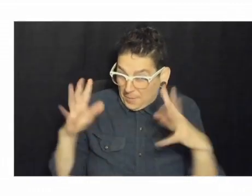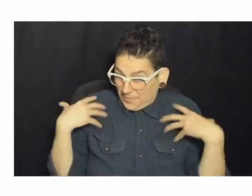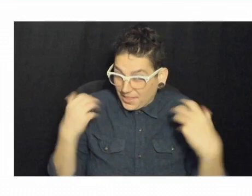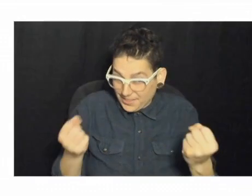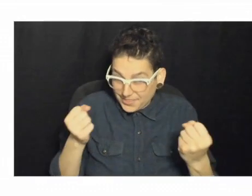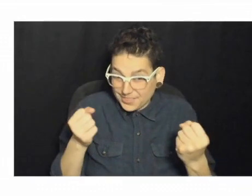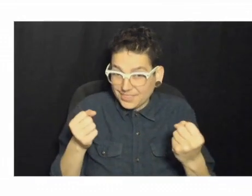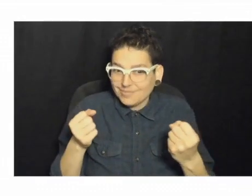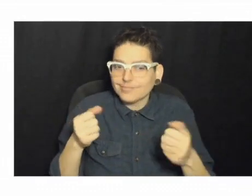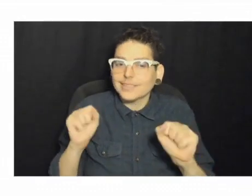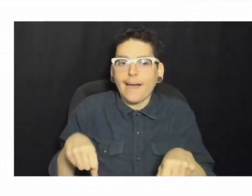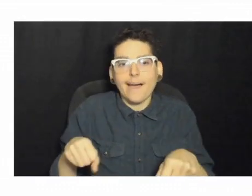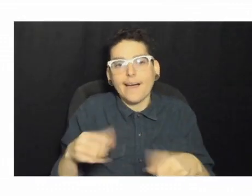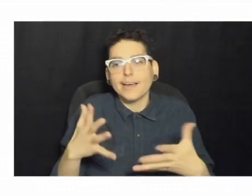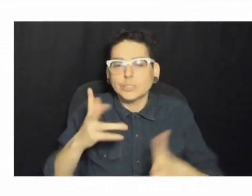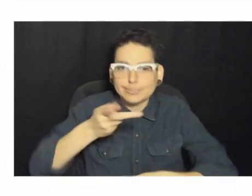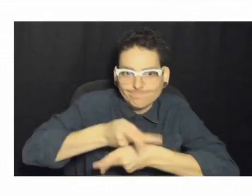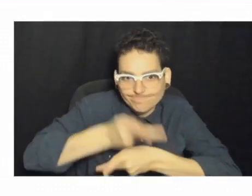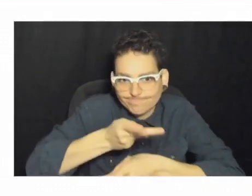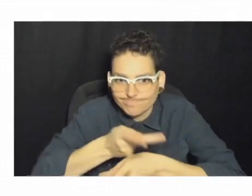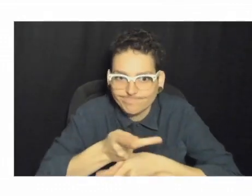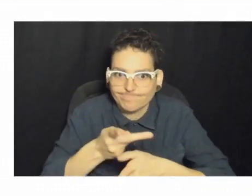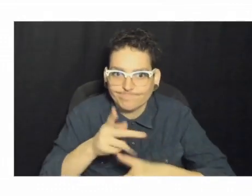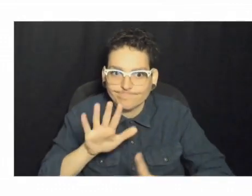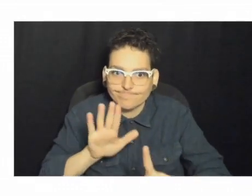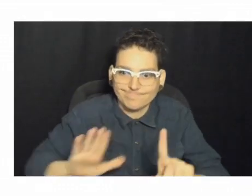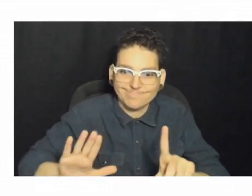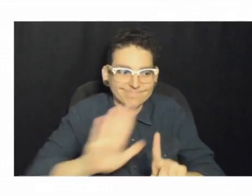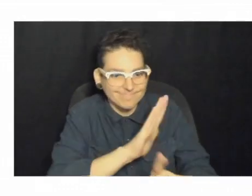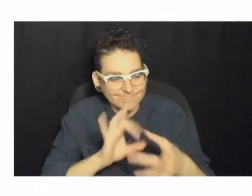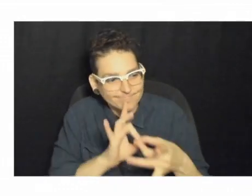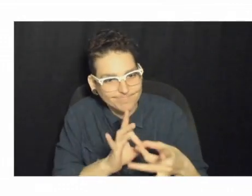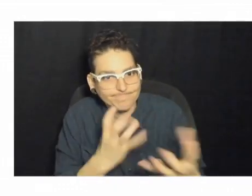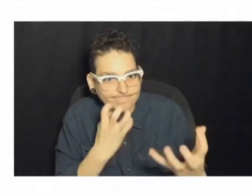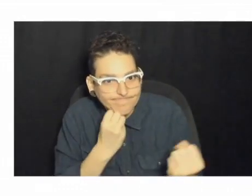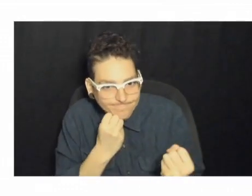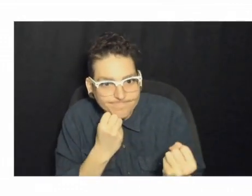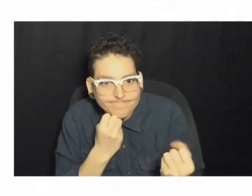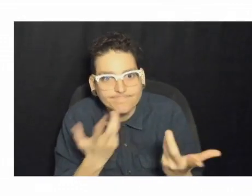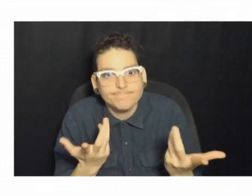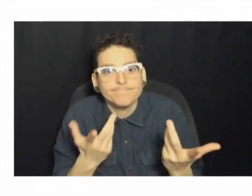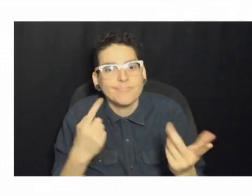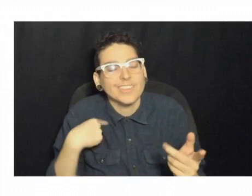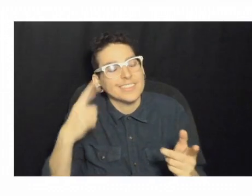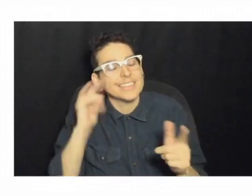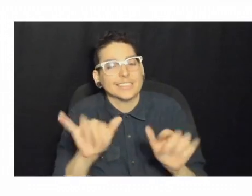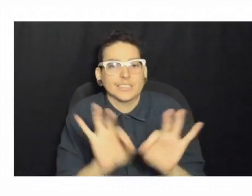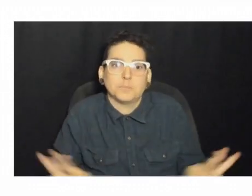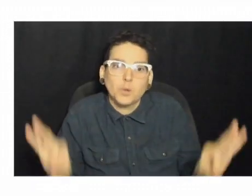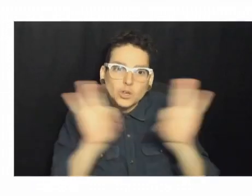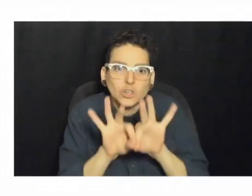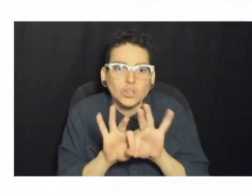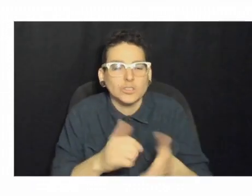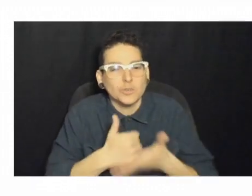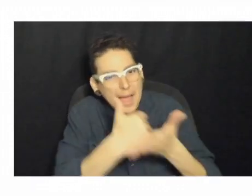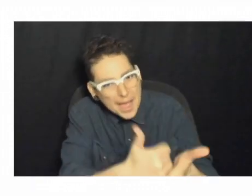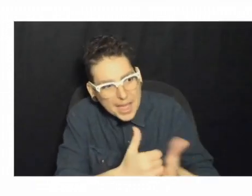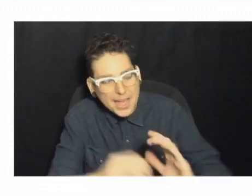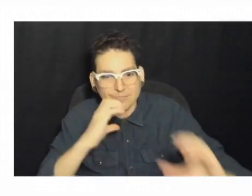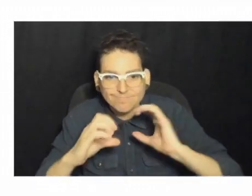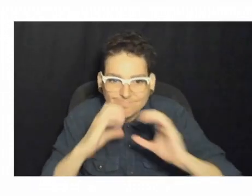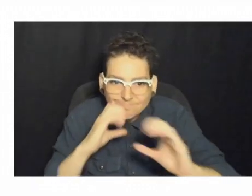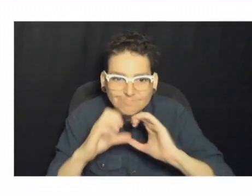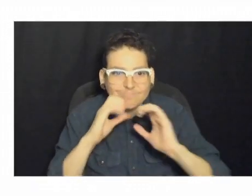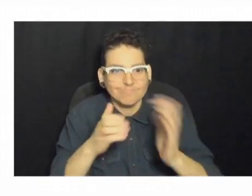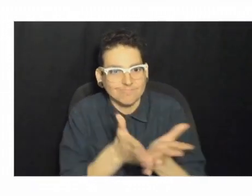what's really key for an ongoing plan. It helps with communication, it helps drive priorities, it helps